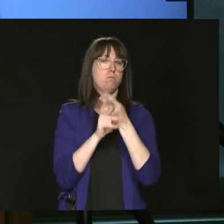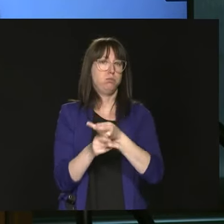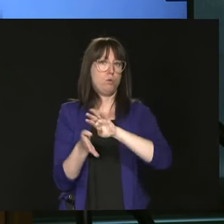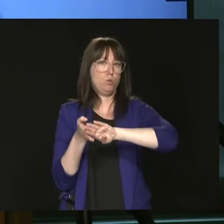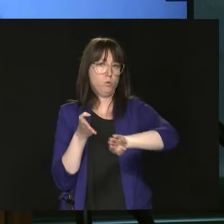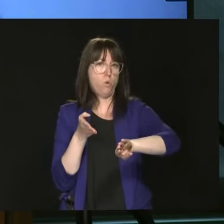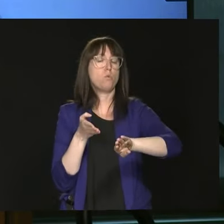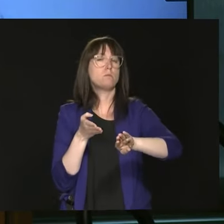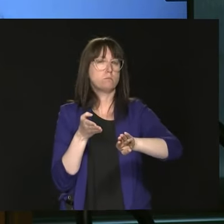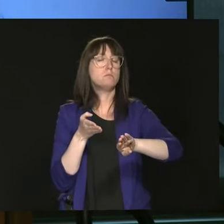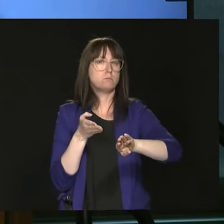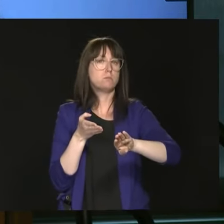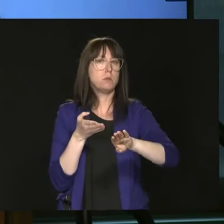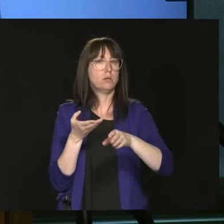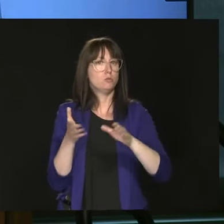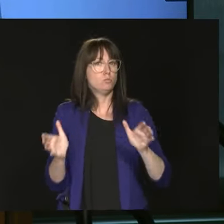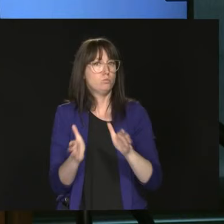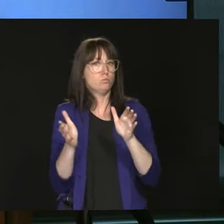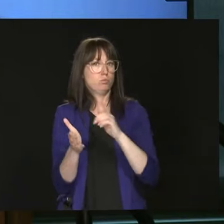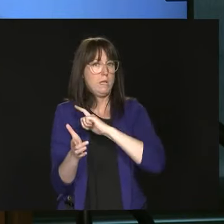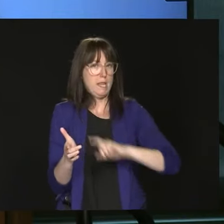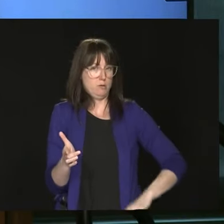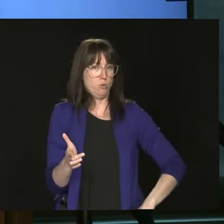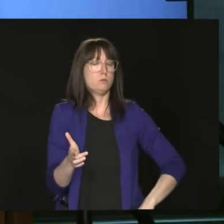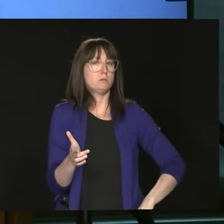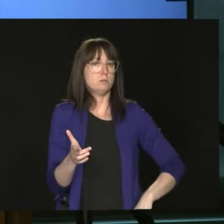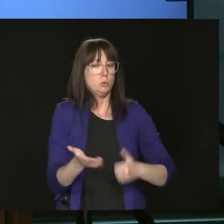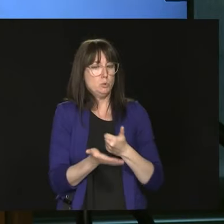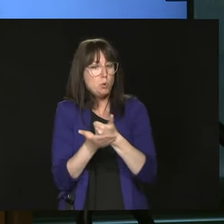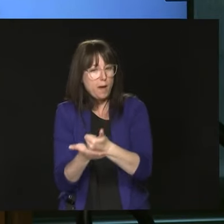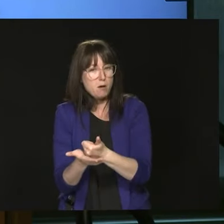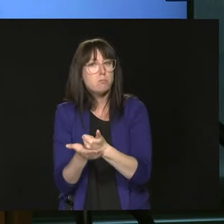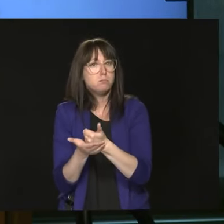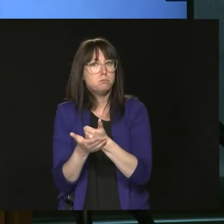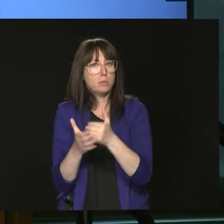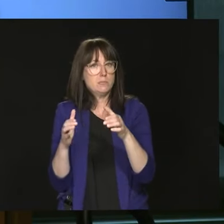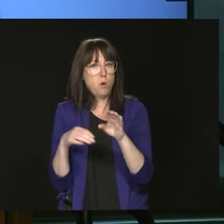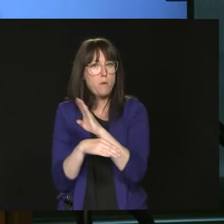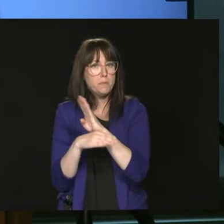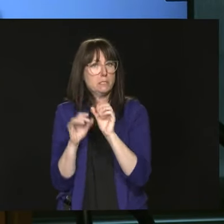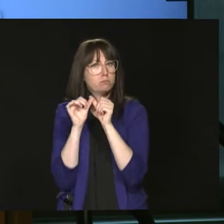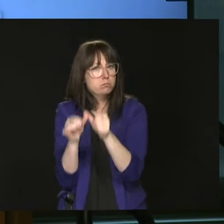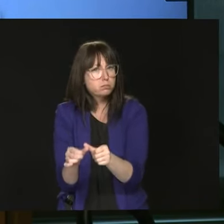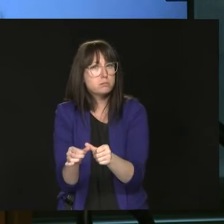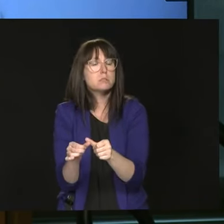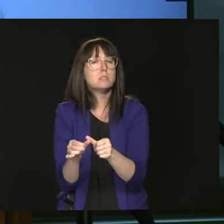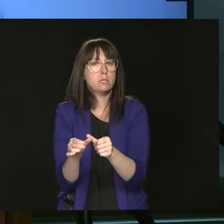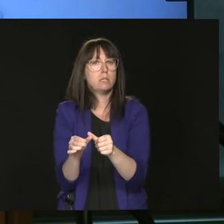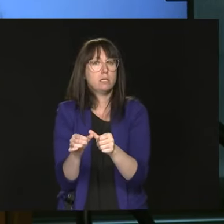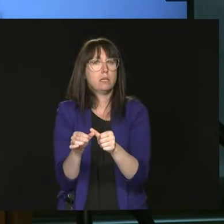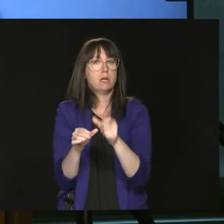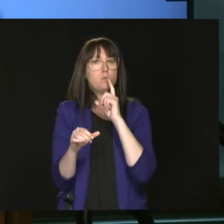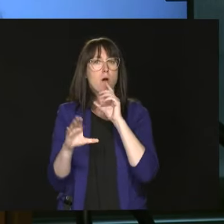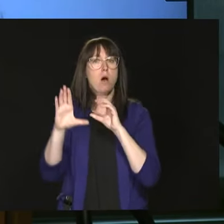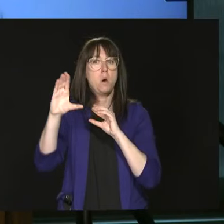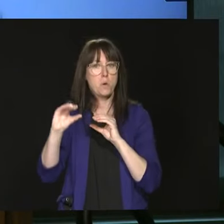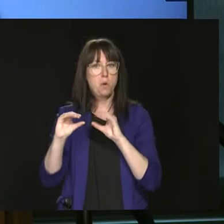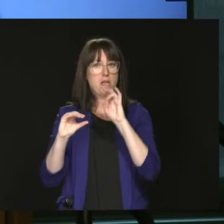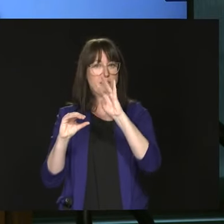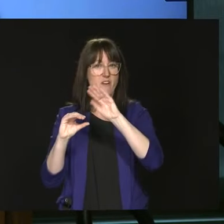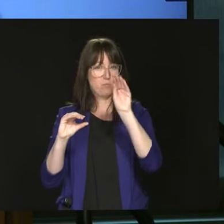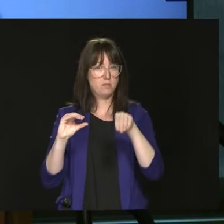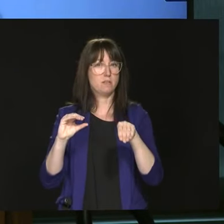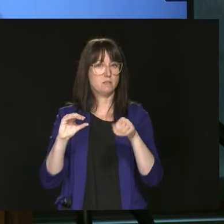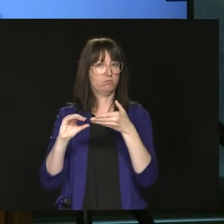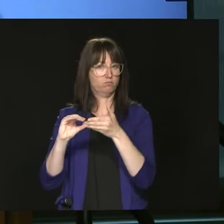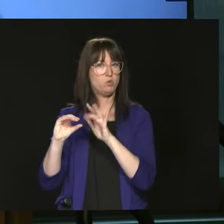property owners to help their small business tenants with rent by at least 75% and to refrain from evictions.